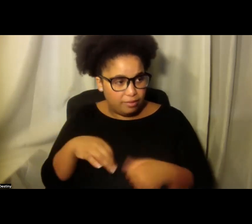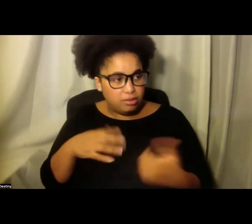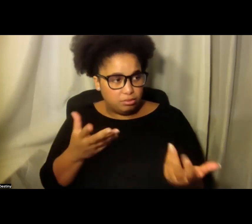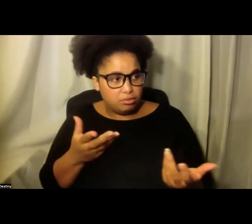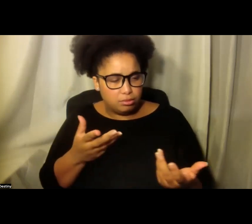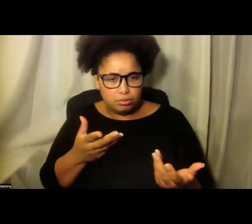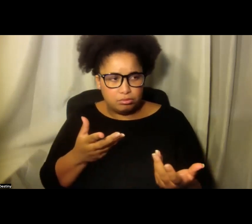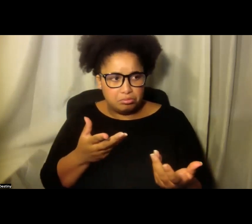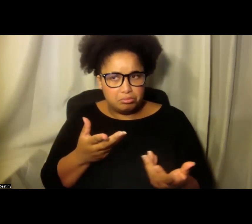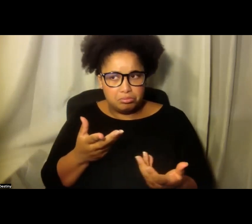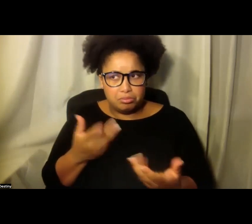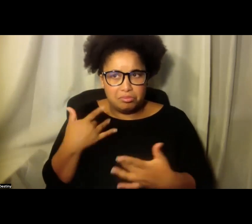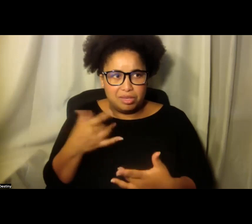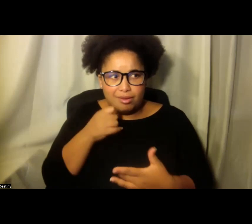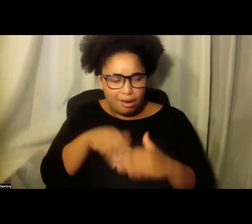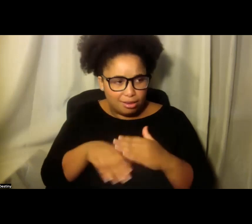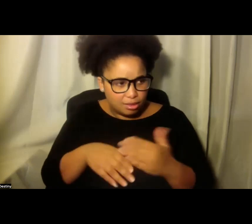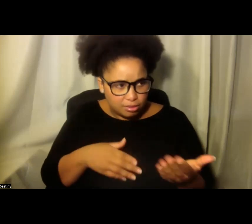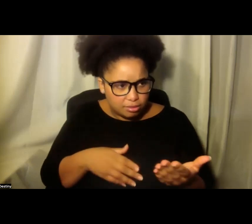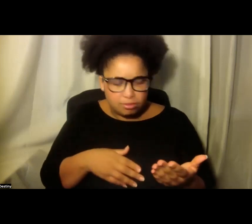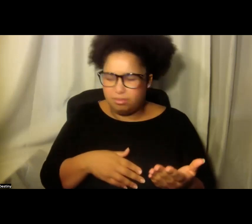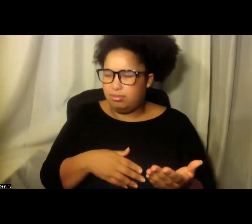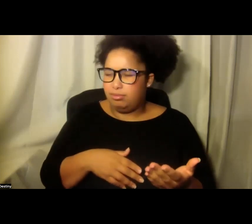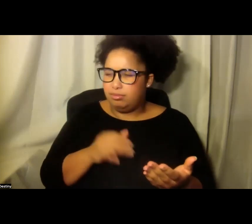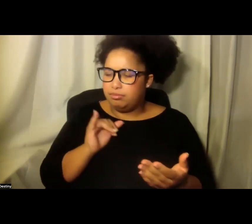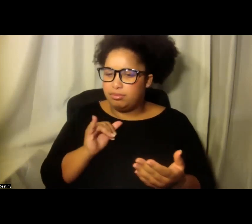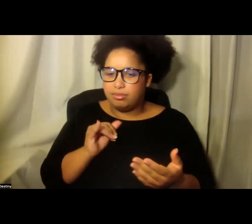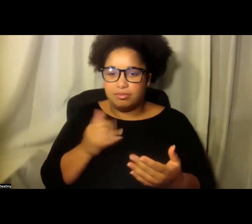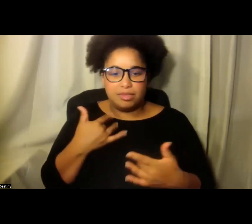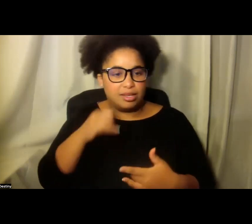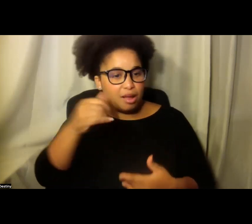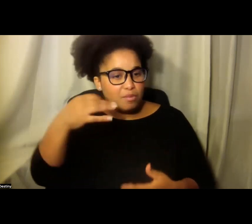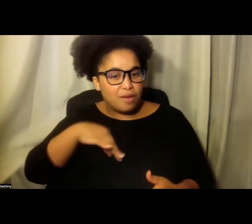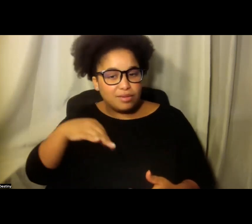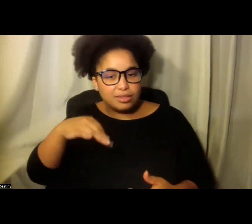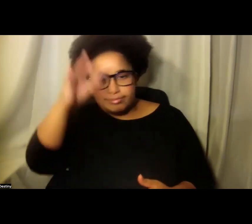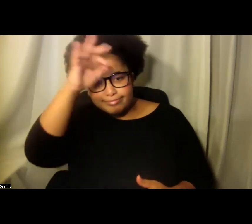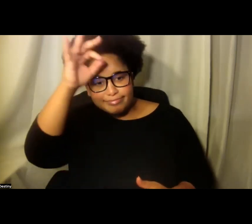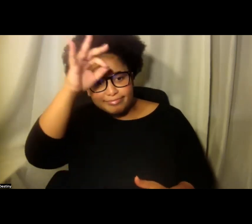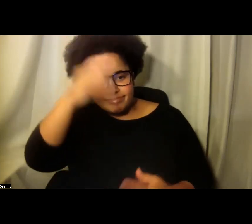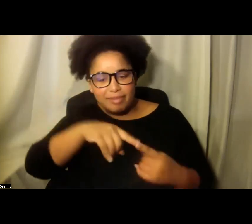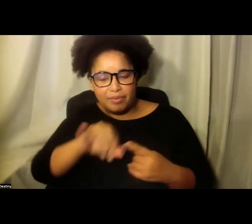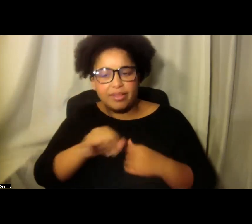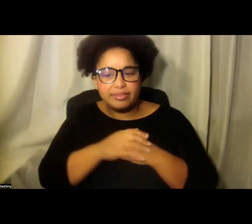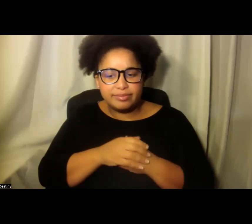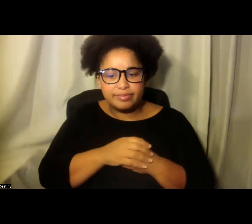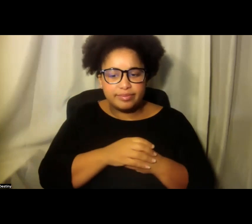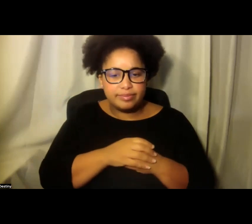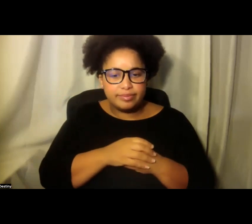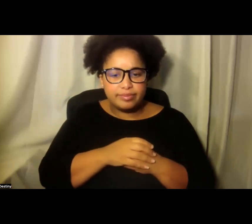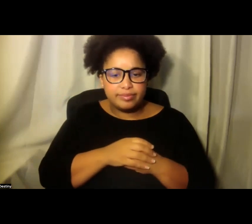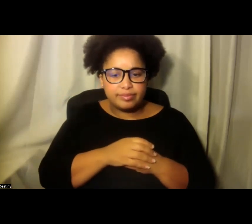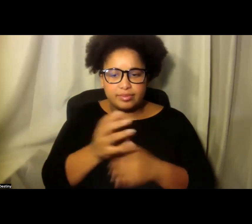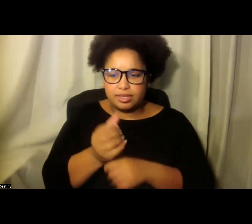were not often accessed. In fact, maybe nonprofits did not know about it. So I got